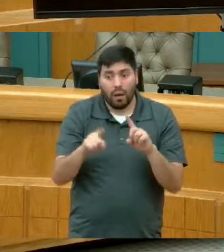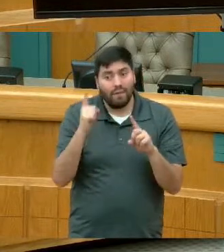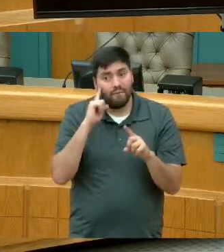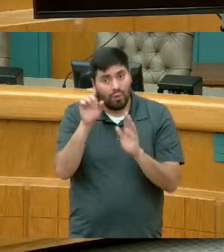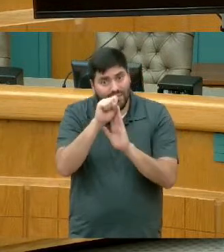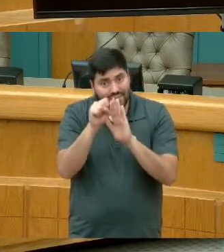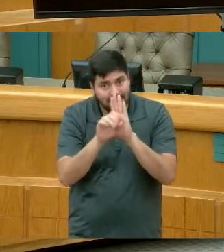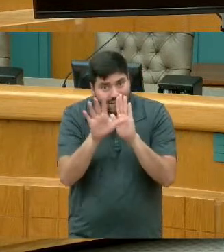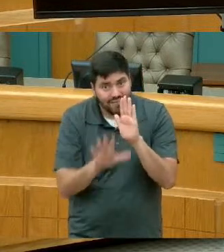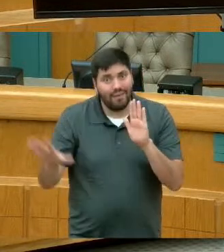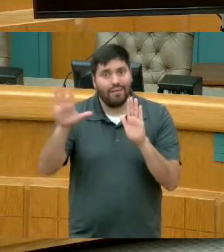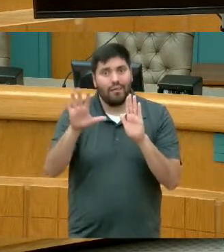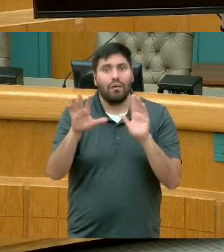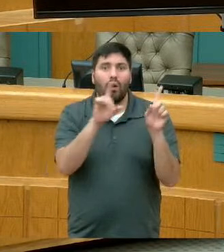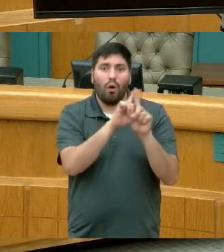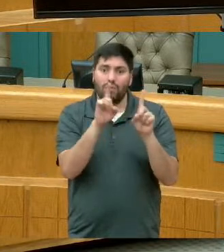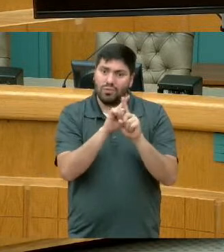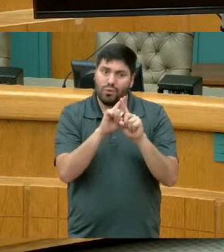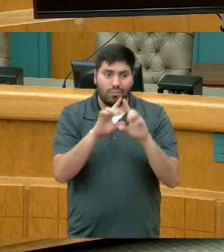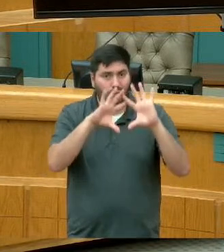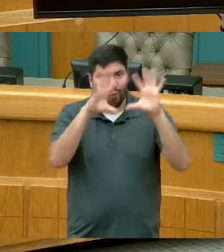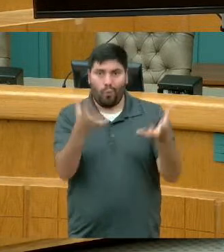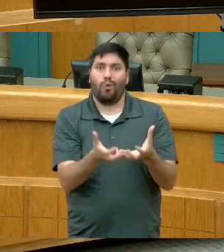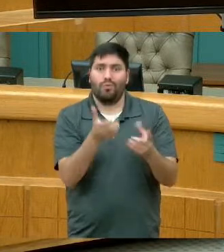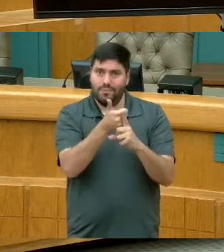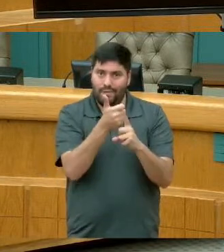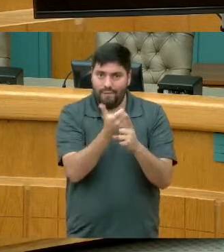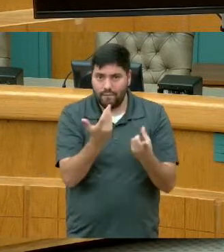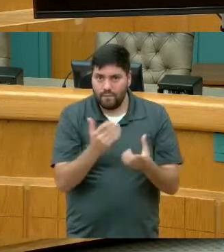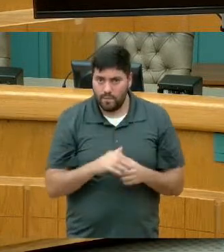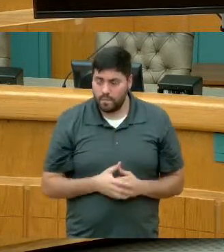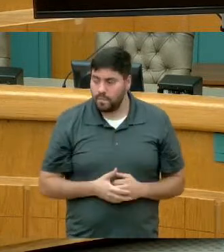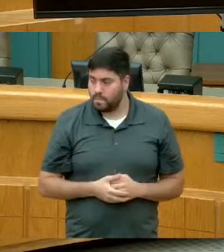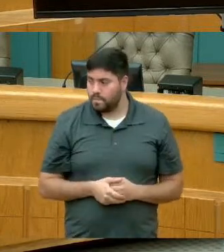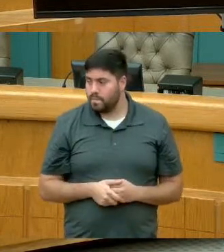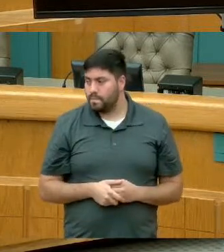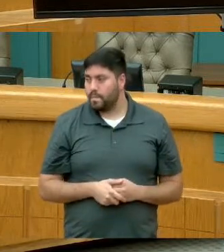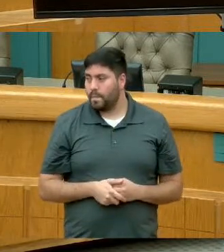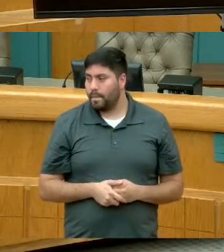of Texas and across the world.